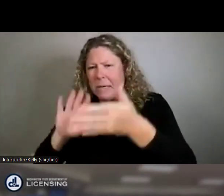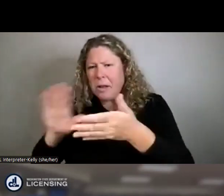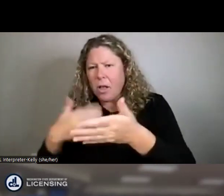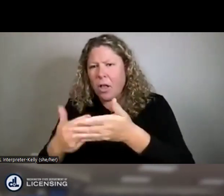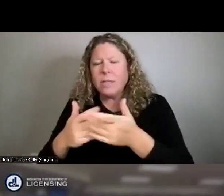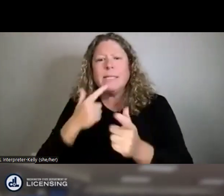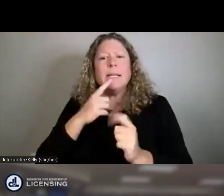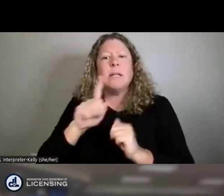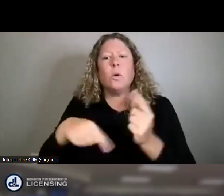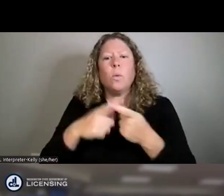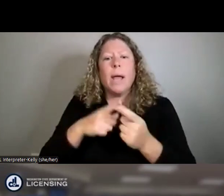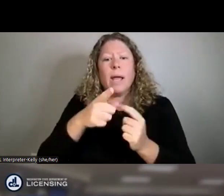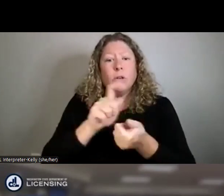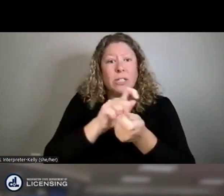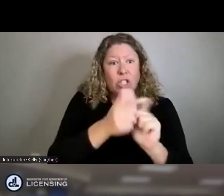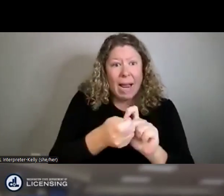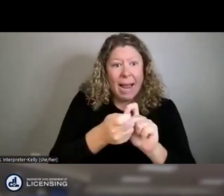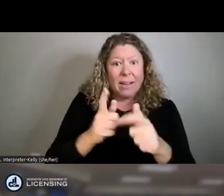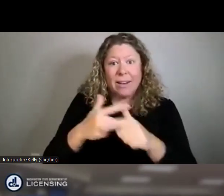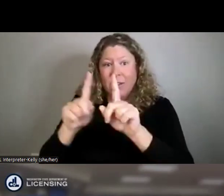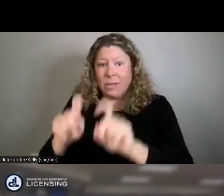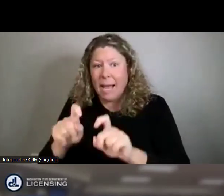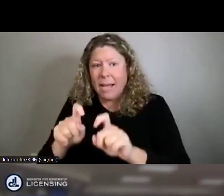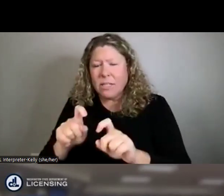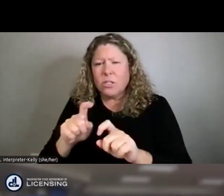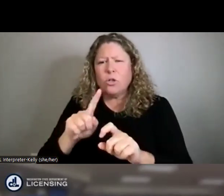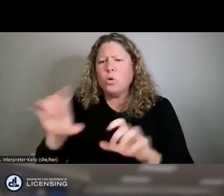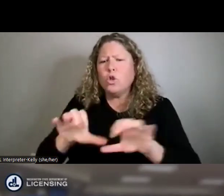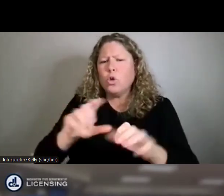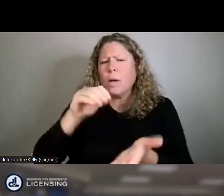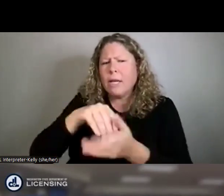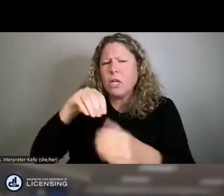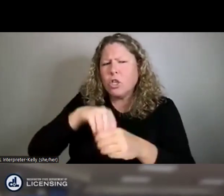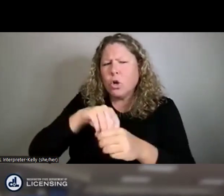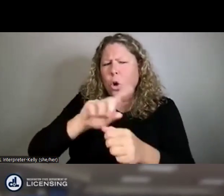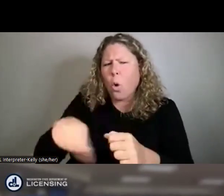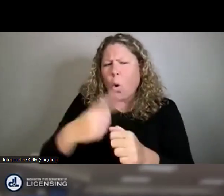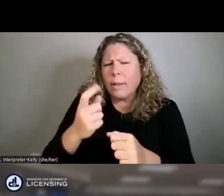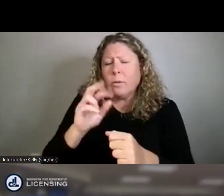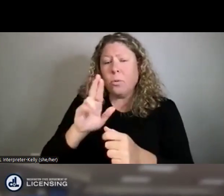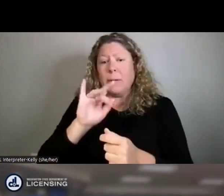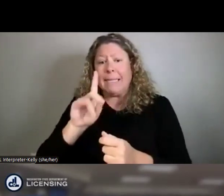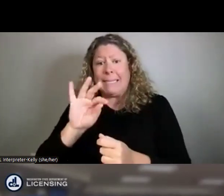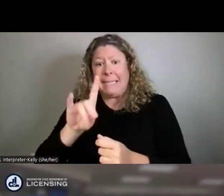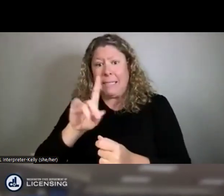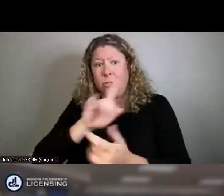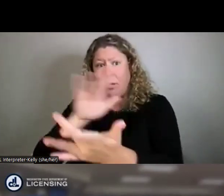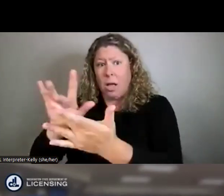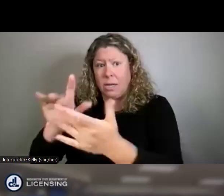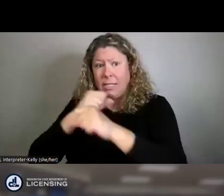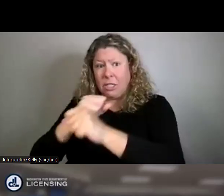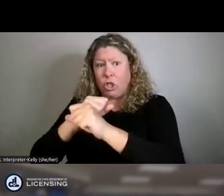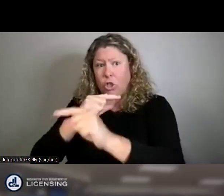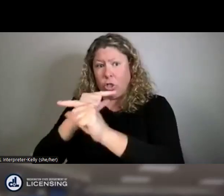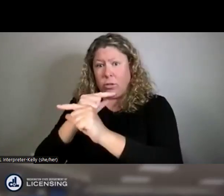testing your changes, did you stick to internal only testing or did you reach out to industry to test before deploying the